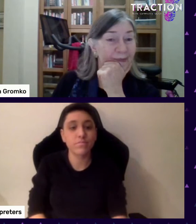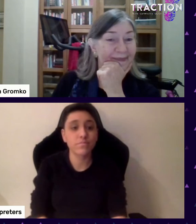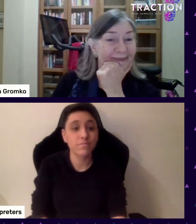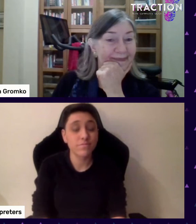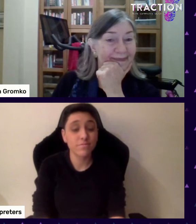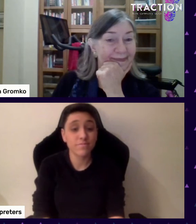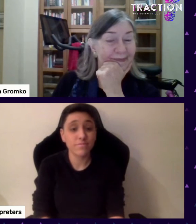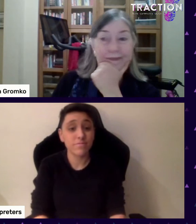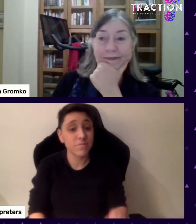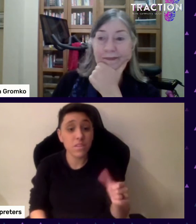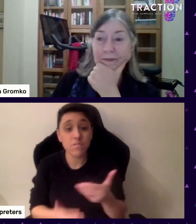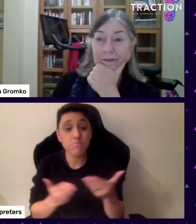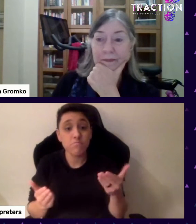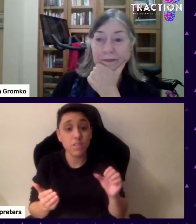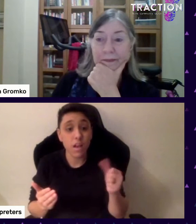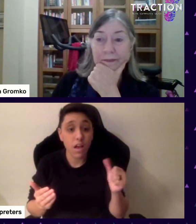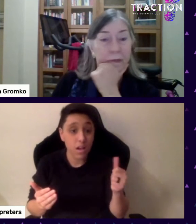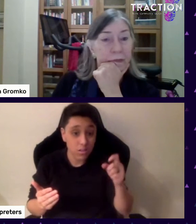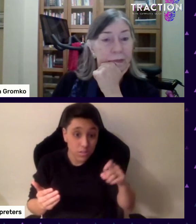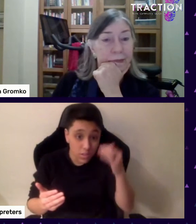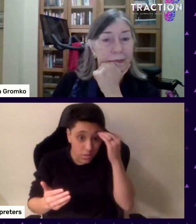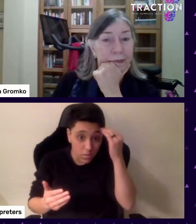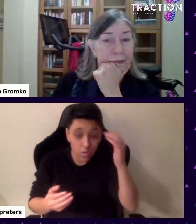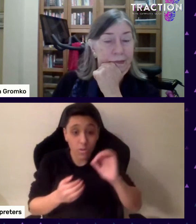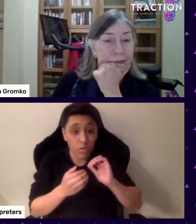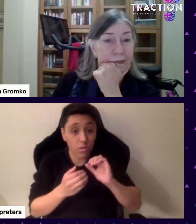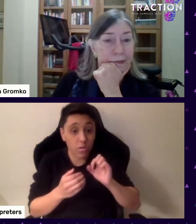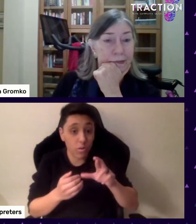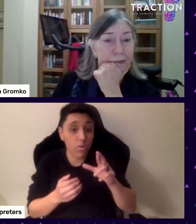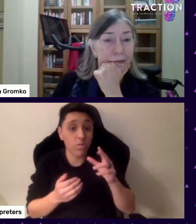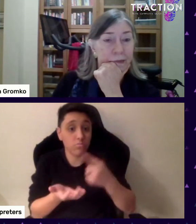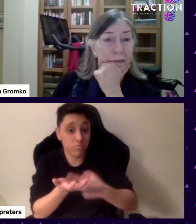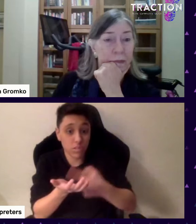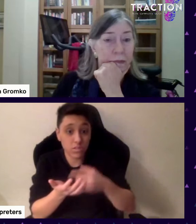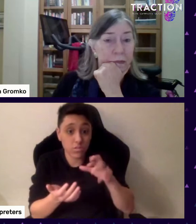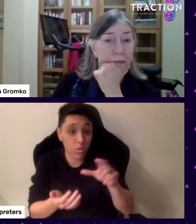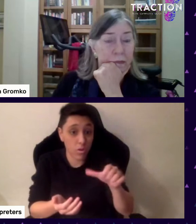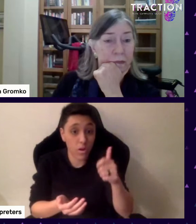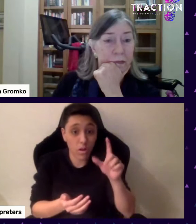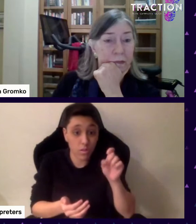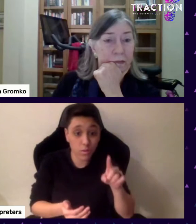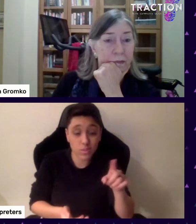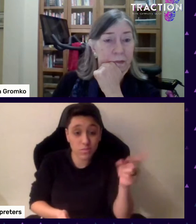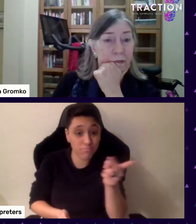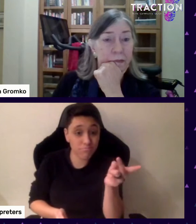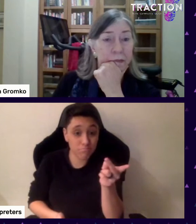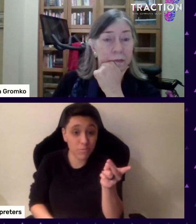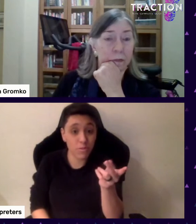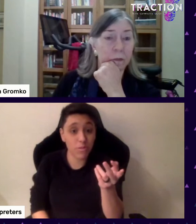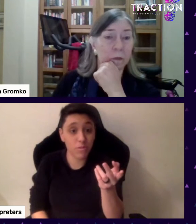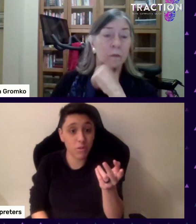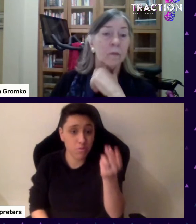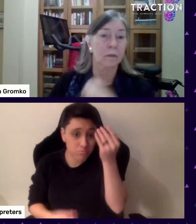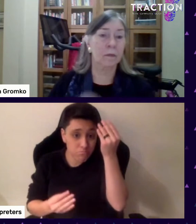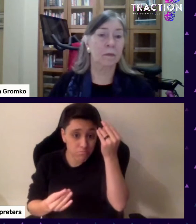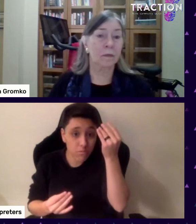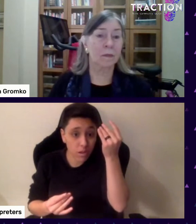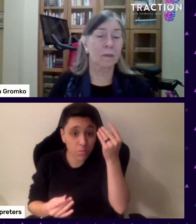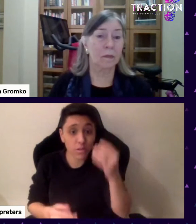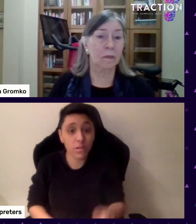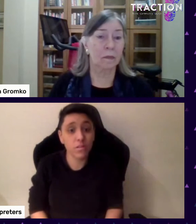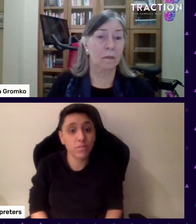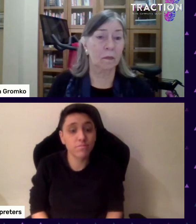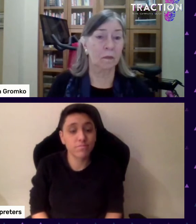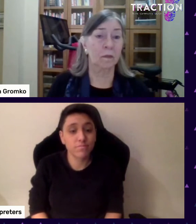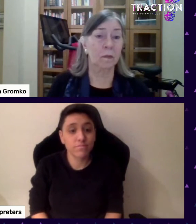there anything else that we need to know or talk about, or other questions that the two of you have thought about